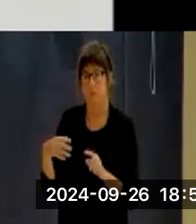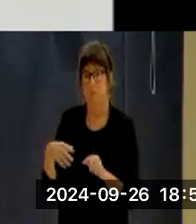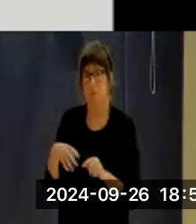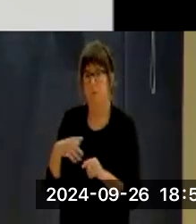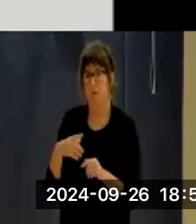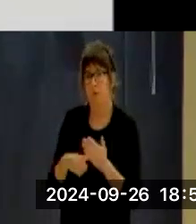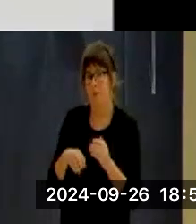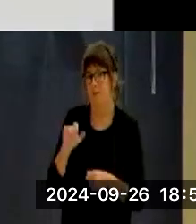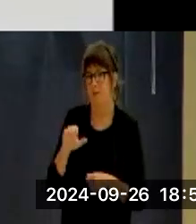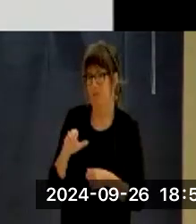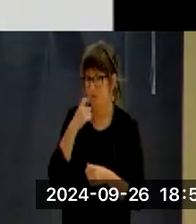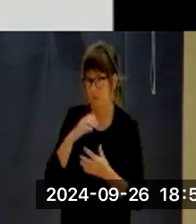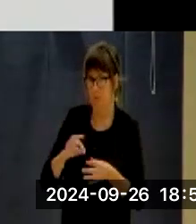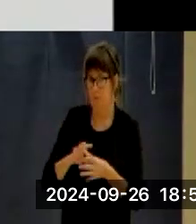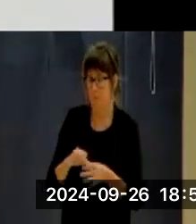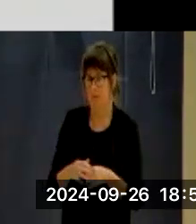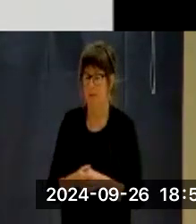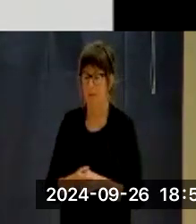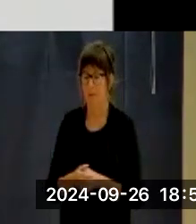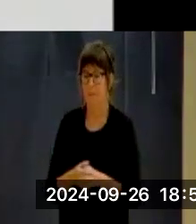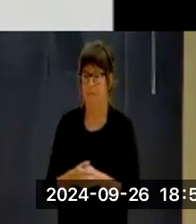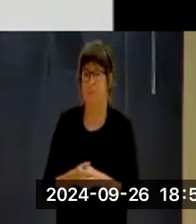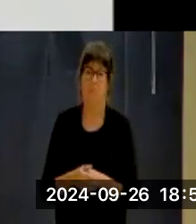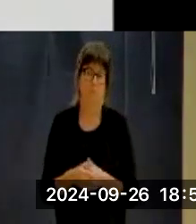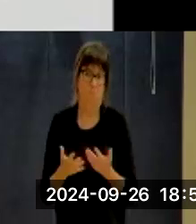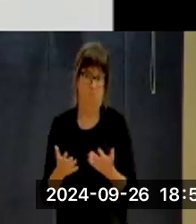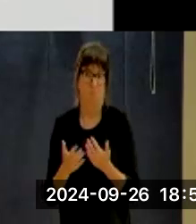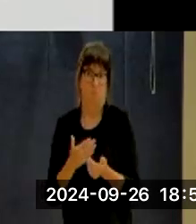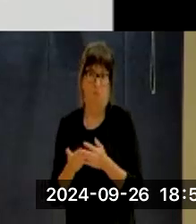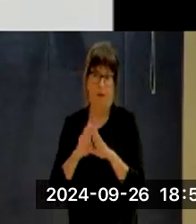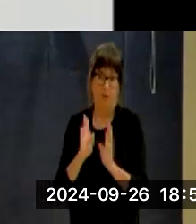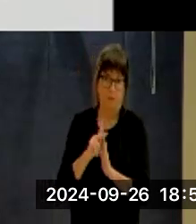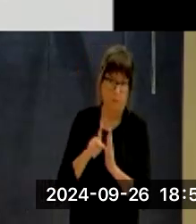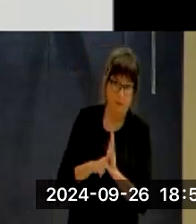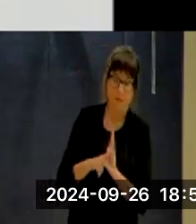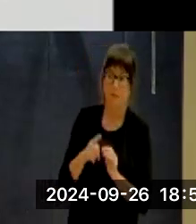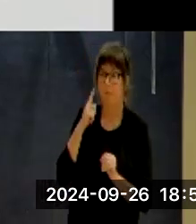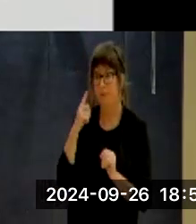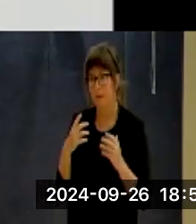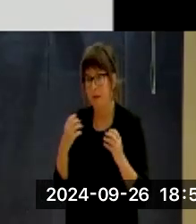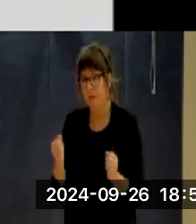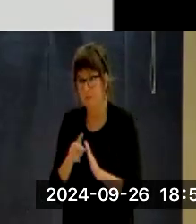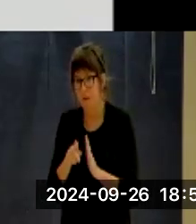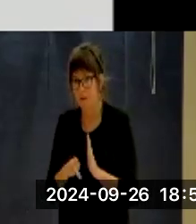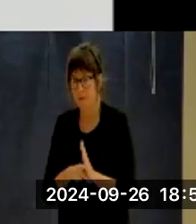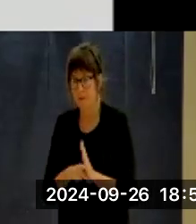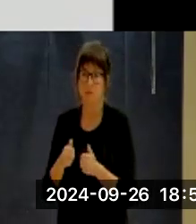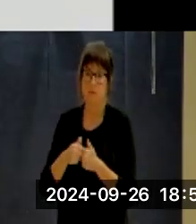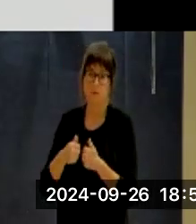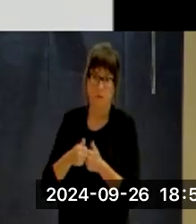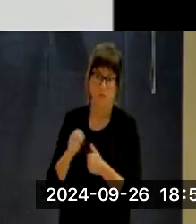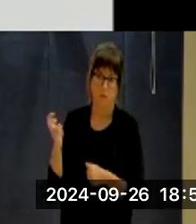Harris's comment in one way. There is, whether you're talking about housing policy, mental health policy, transportation